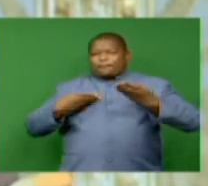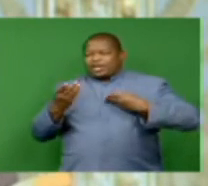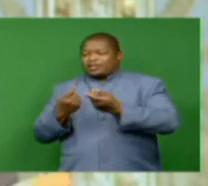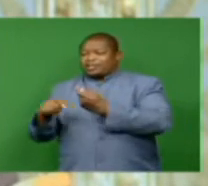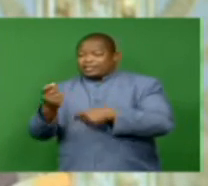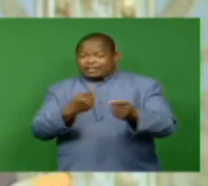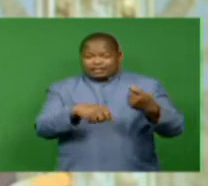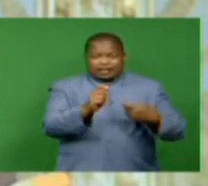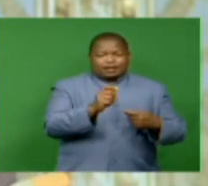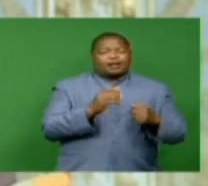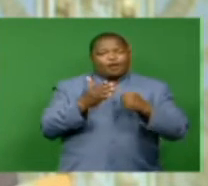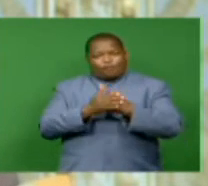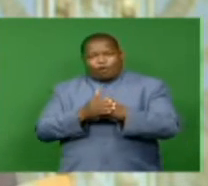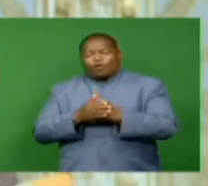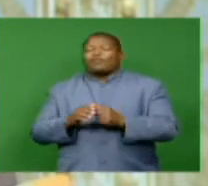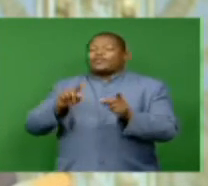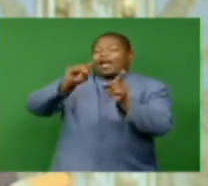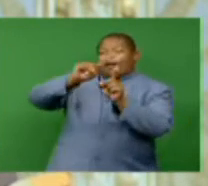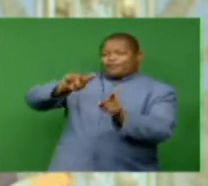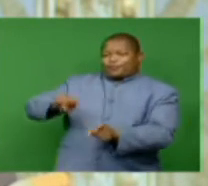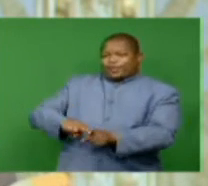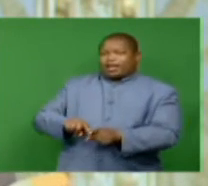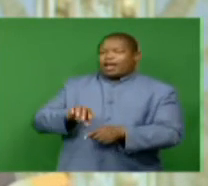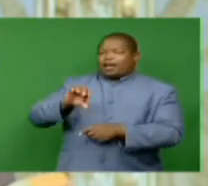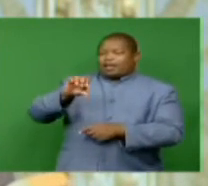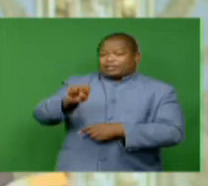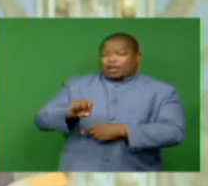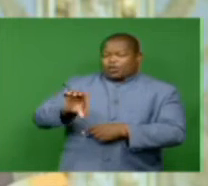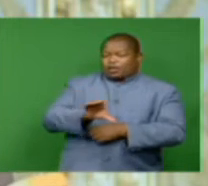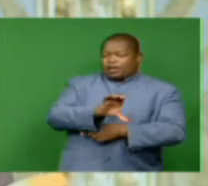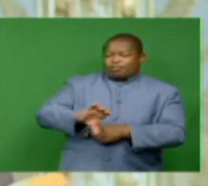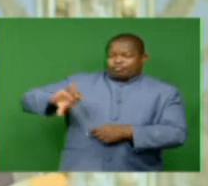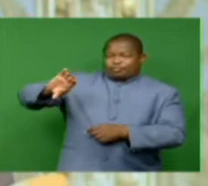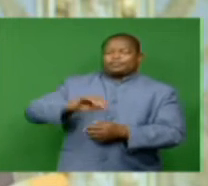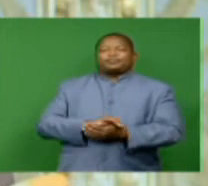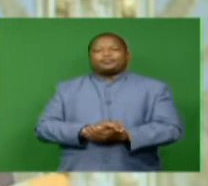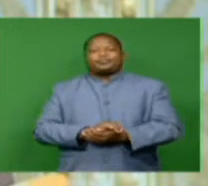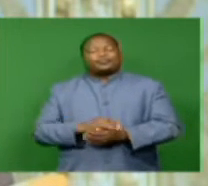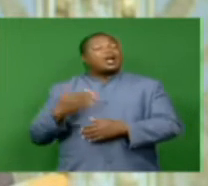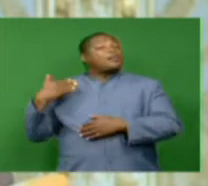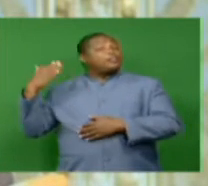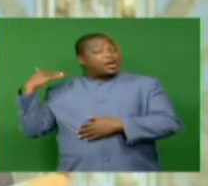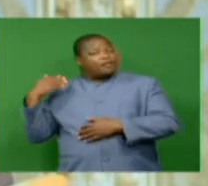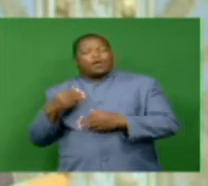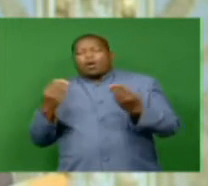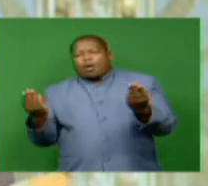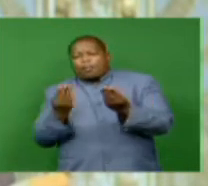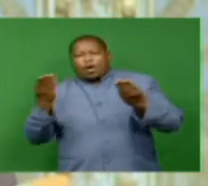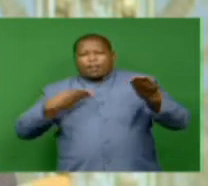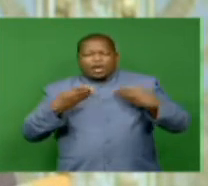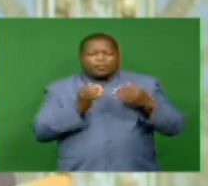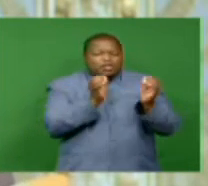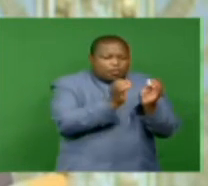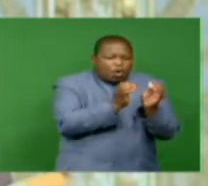It seeks to remove the barriers to trade for small entrepreneurs, especially accessing